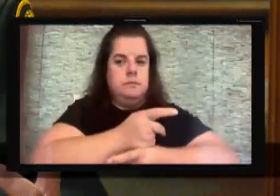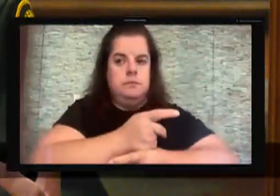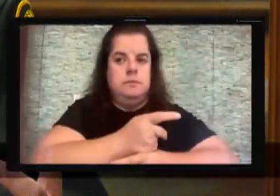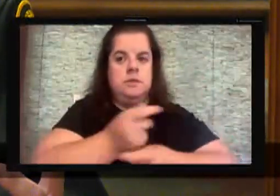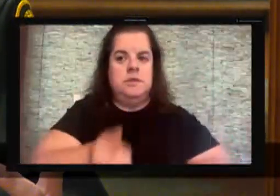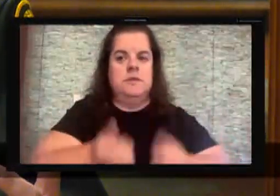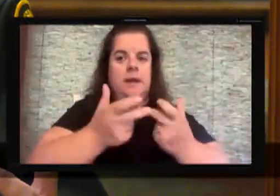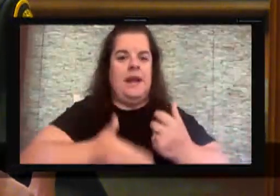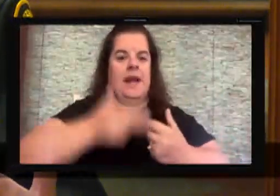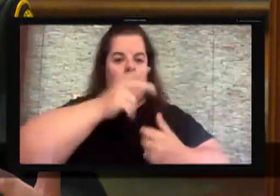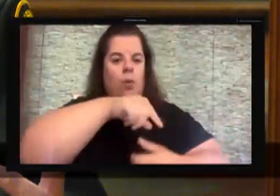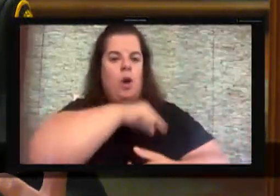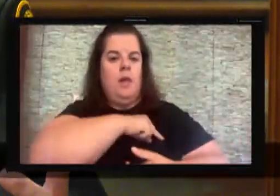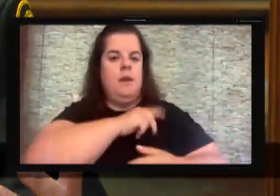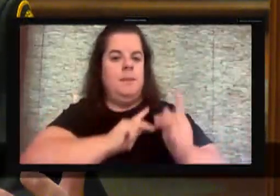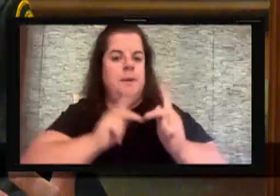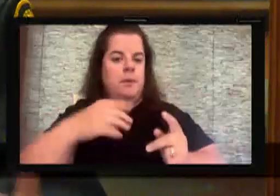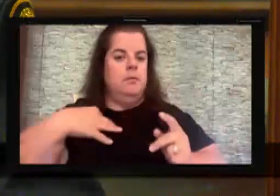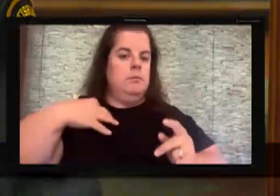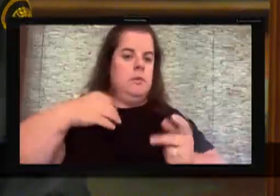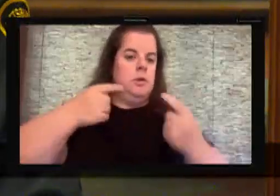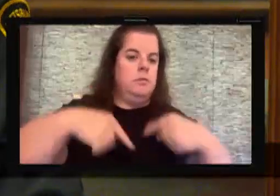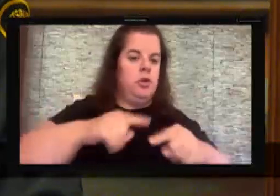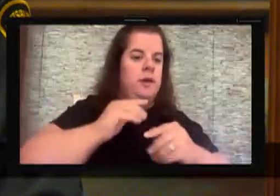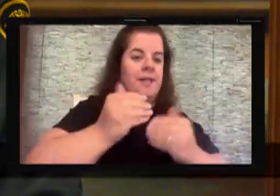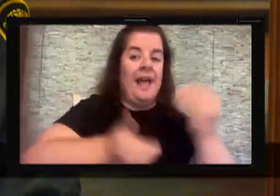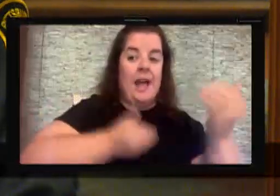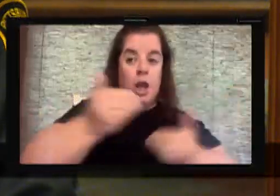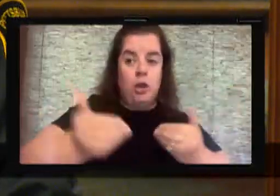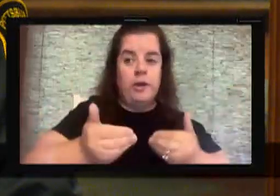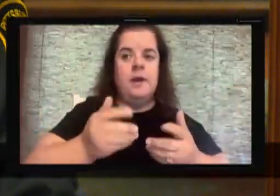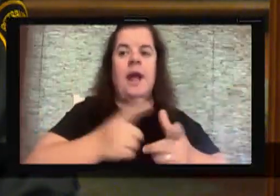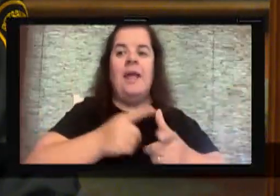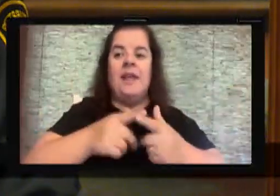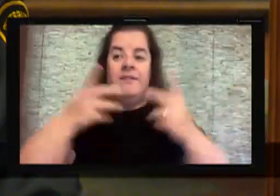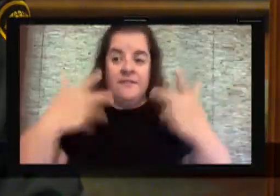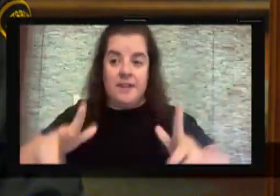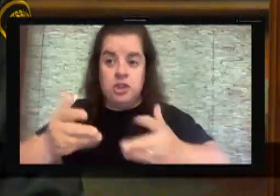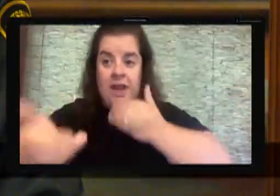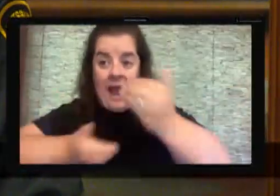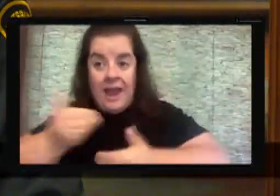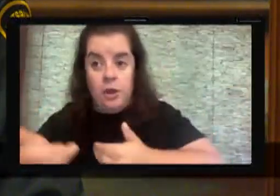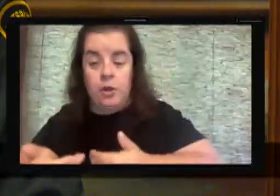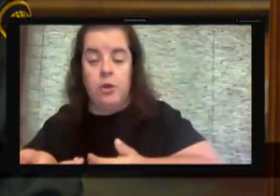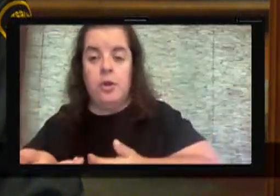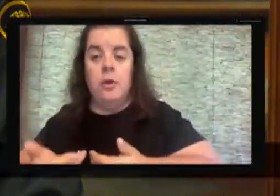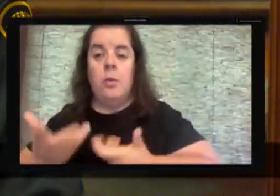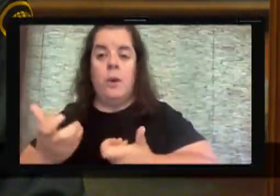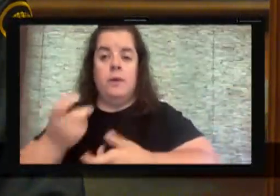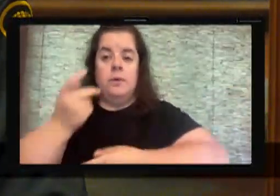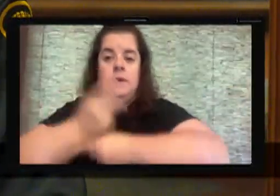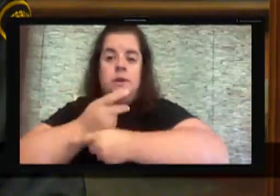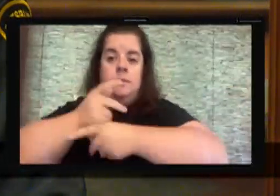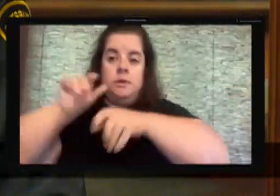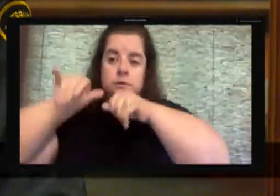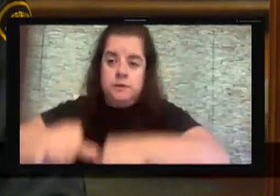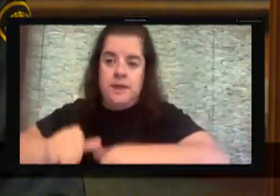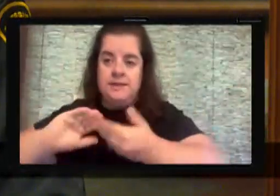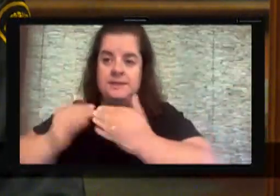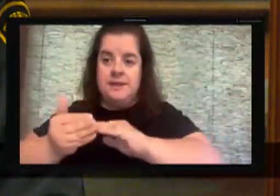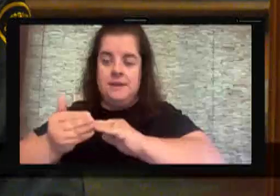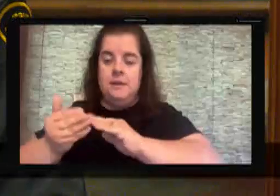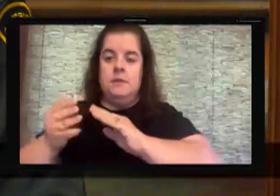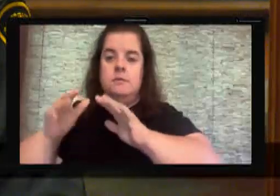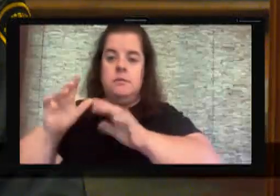quality candidates as possible during the hiring process. And then once we onboard them, to keep them